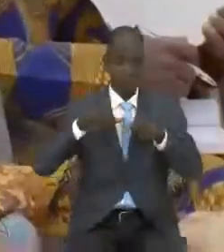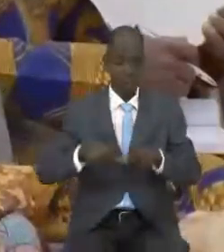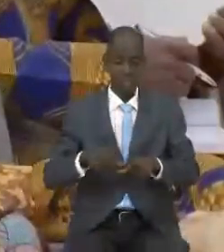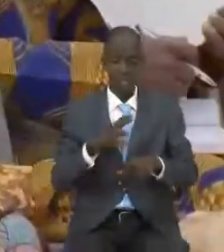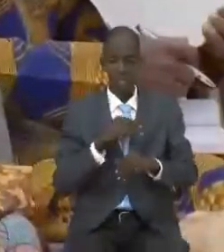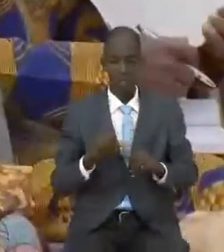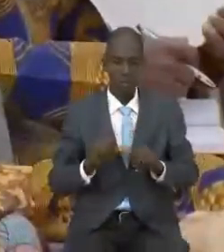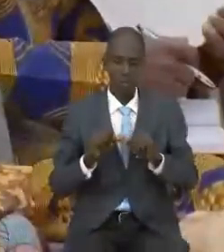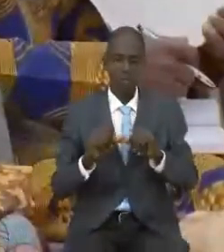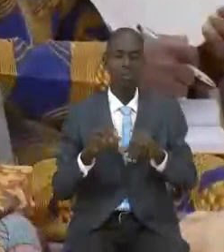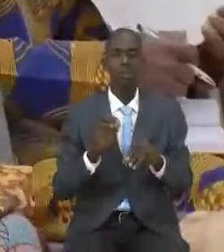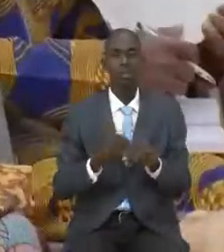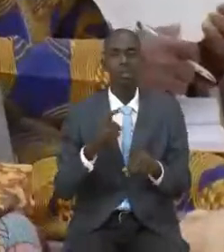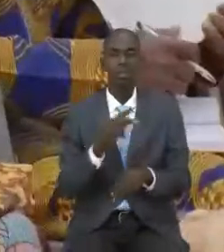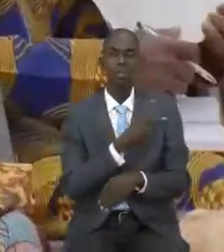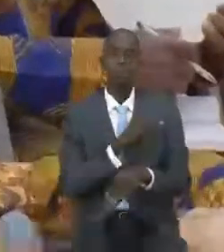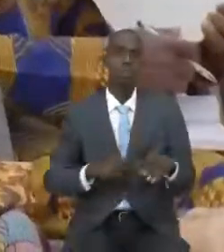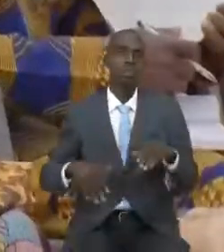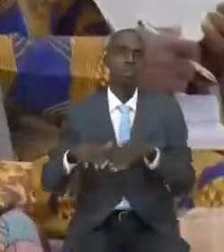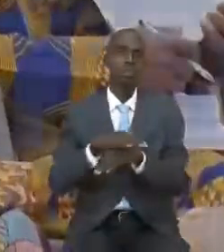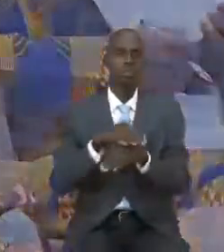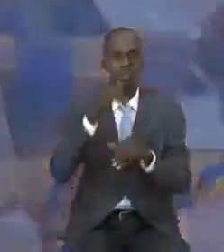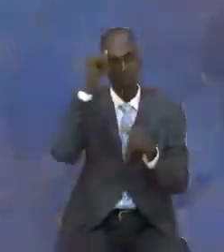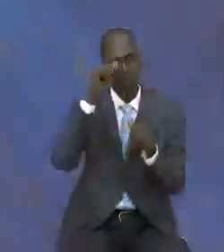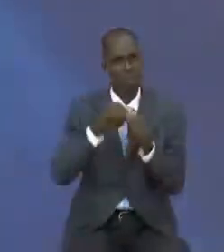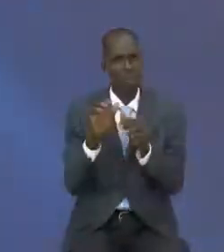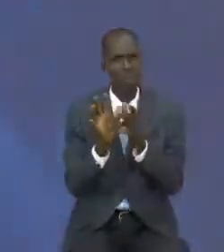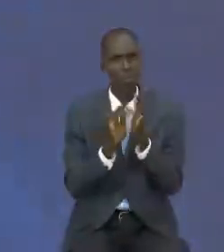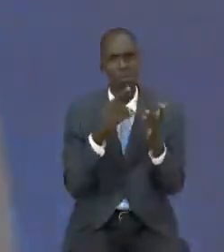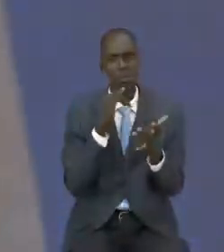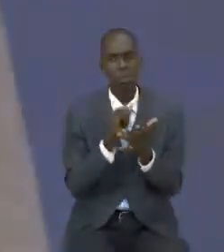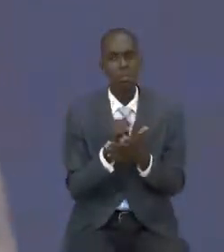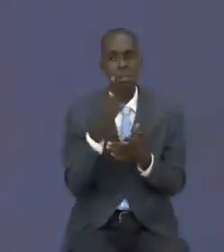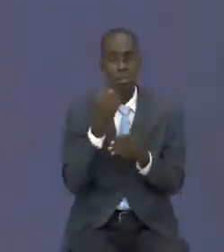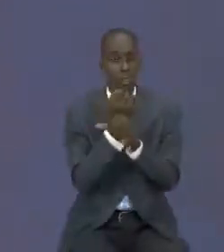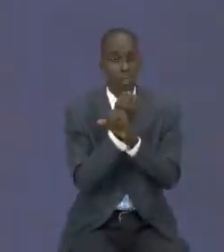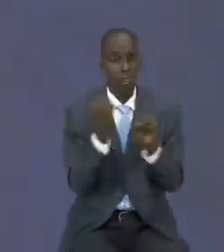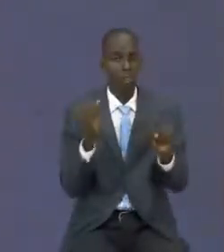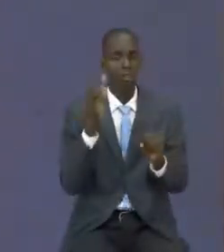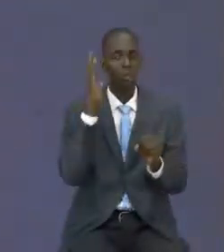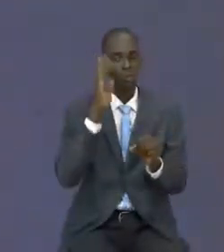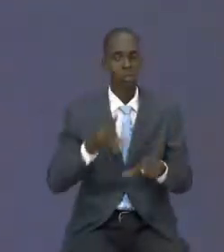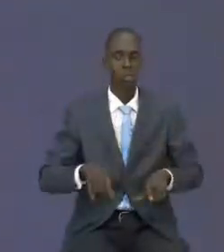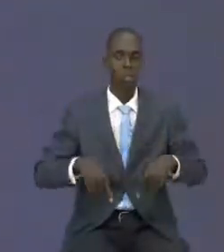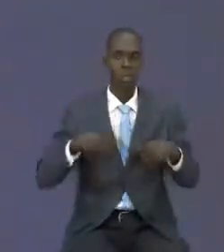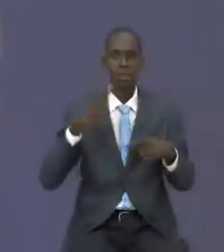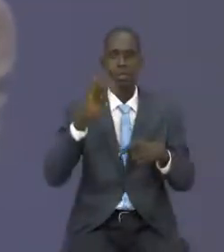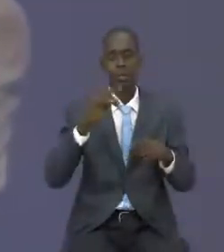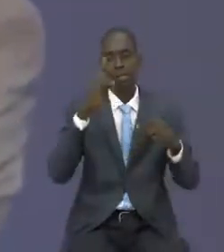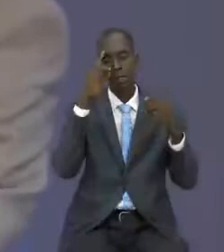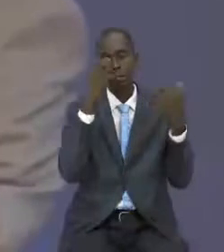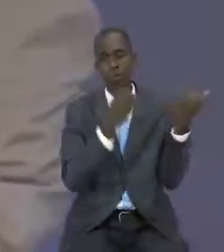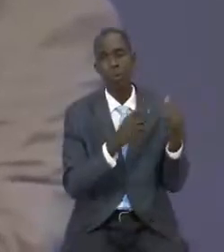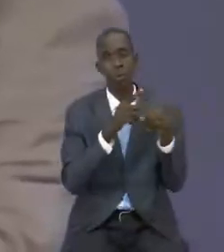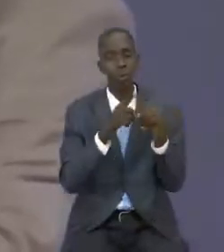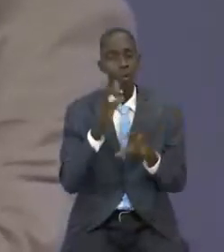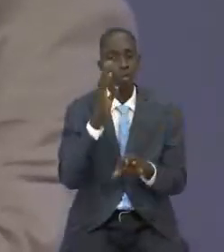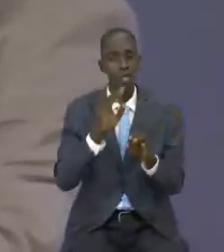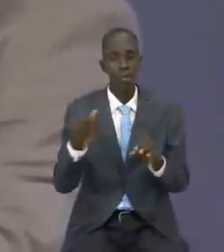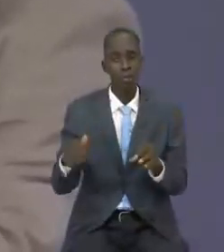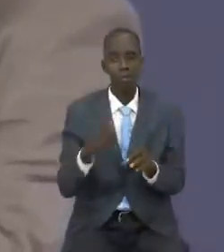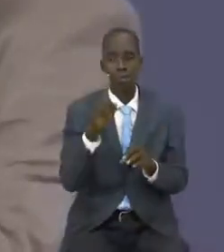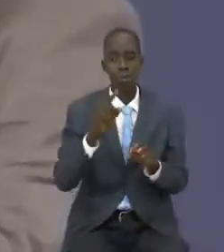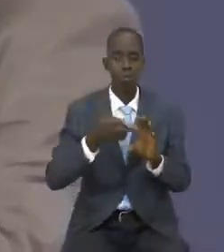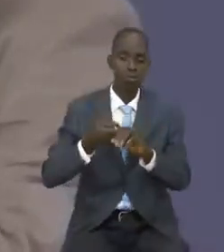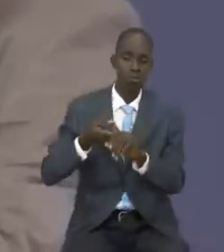You know what the Bible says? The just shall live by faith. But if any man draw back, goes out,